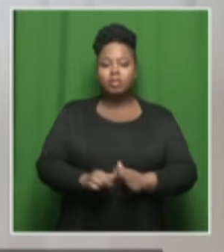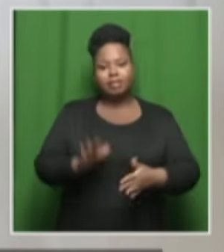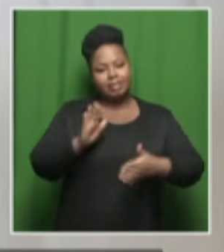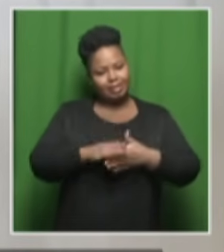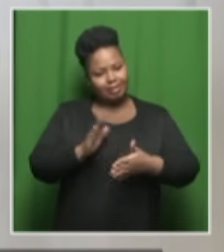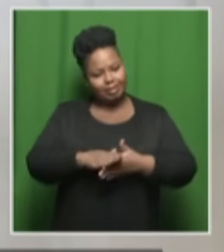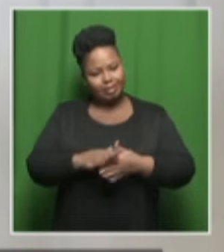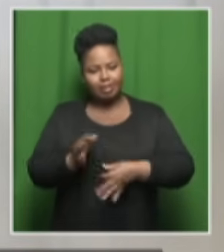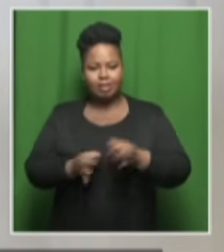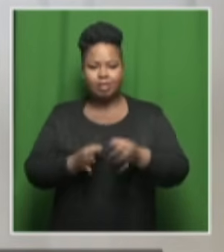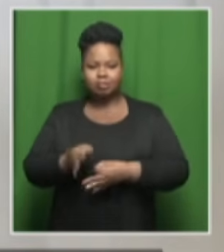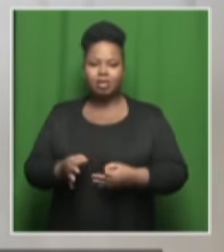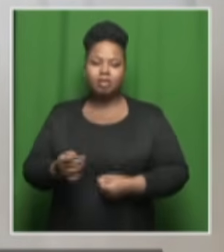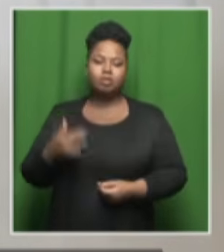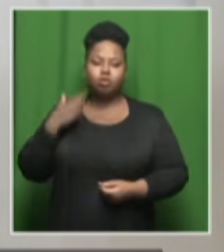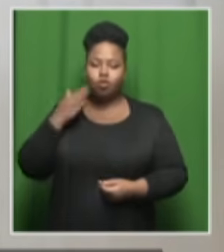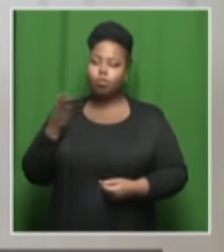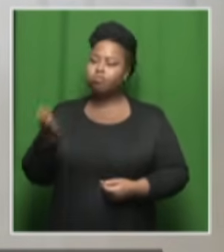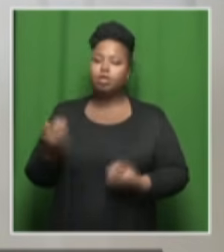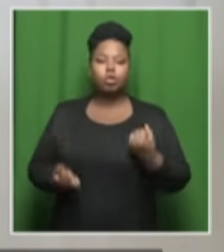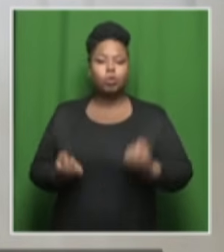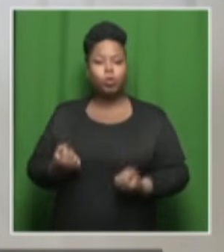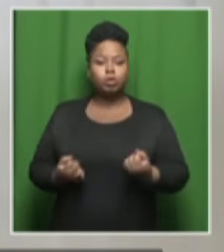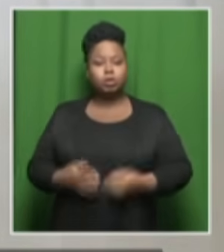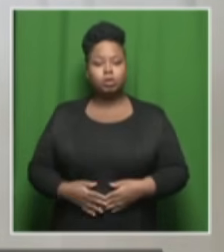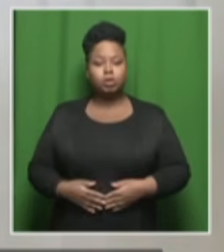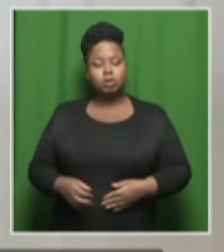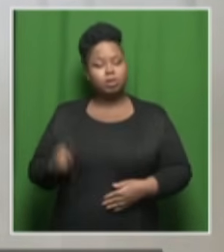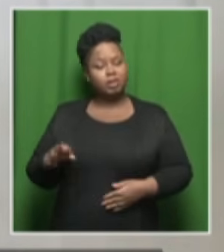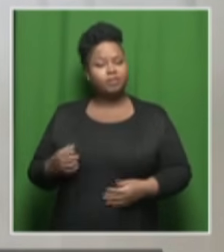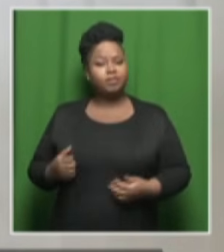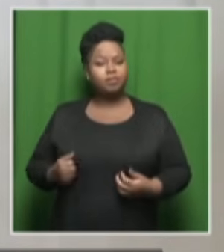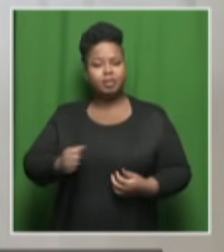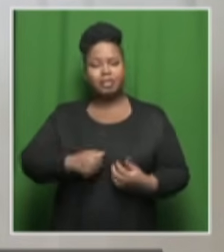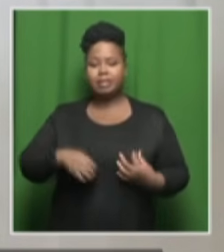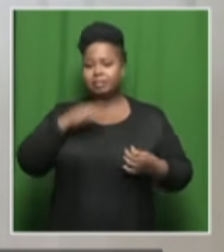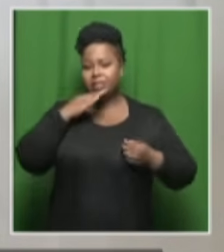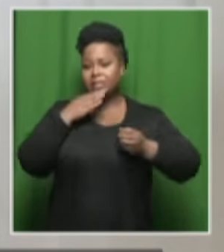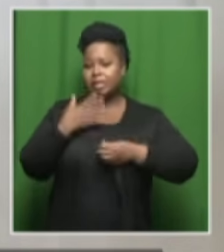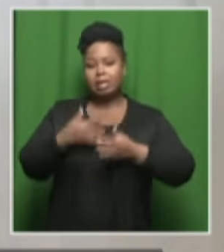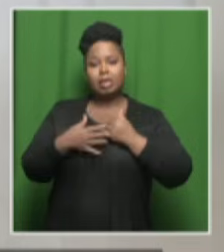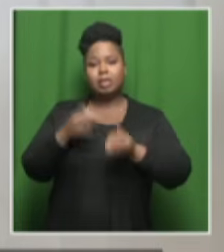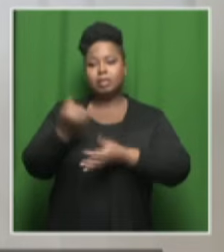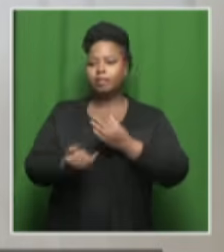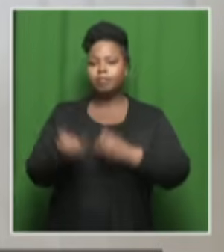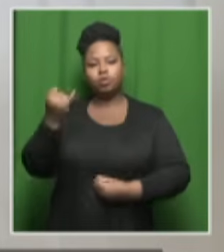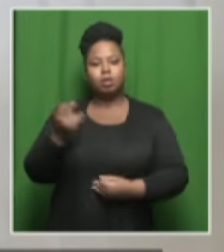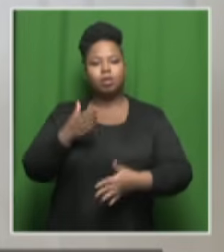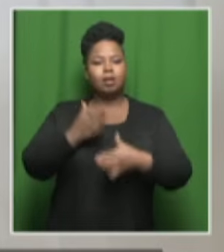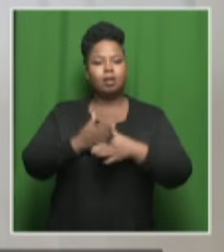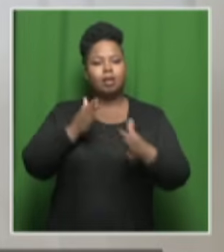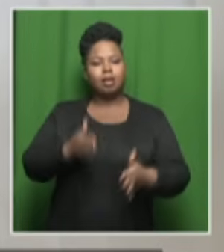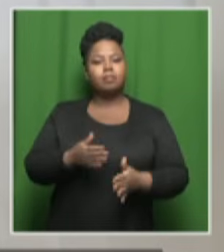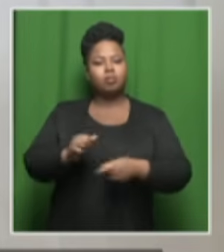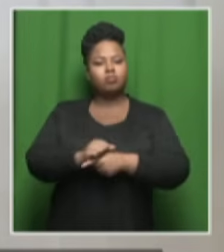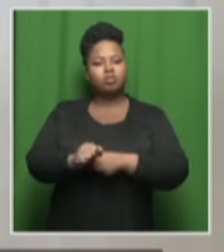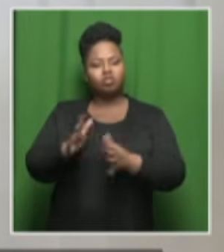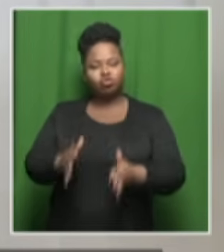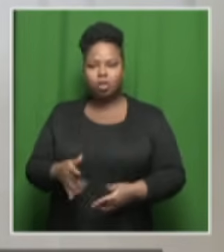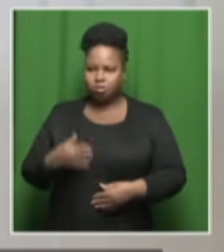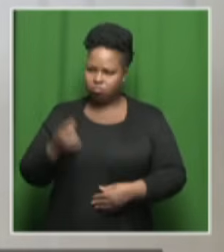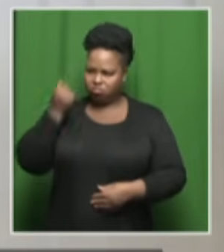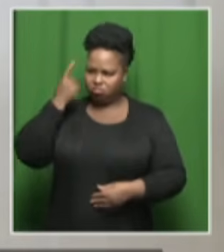been stated in those sections and checked. Are they so apart to such an extent that any reasonable individual legal practitioner cannot comprehend how they